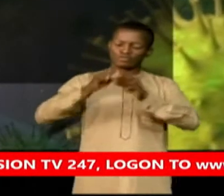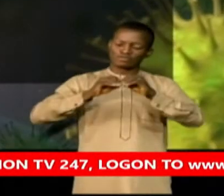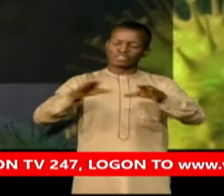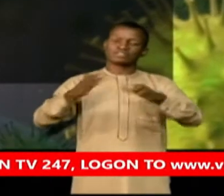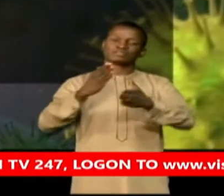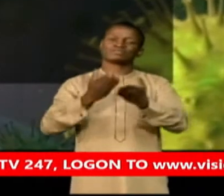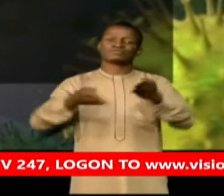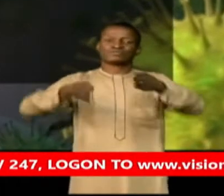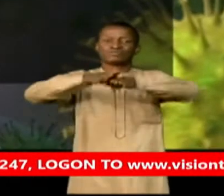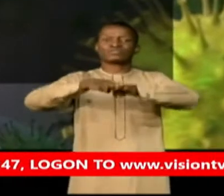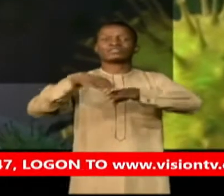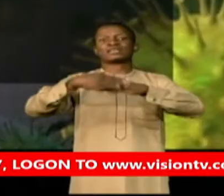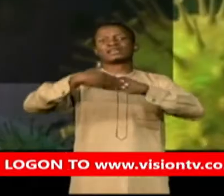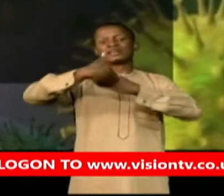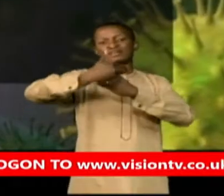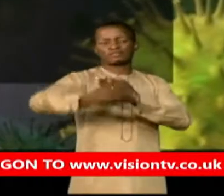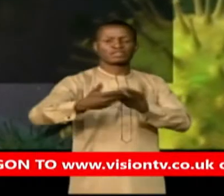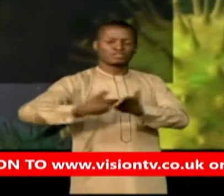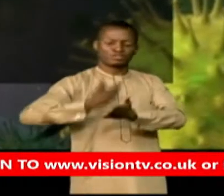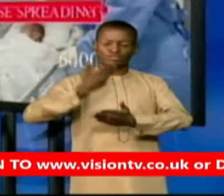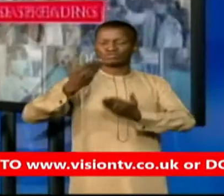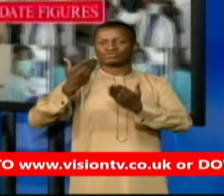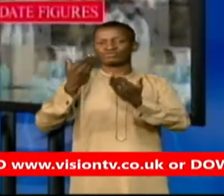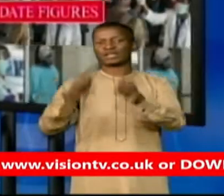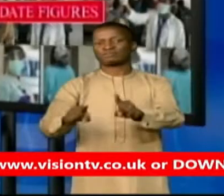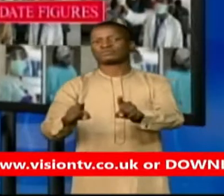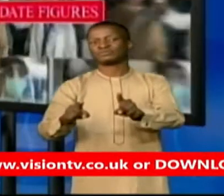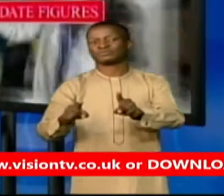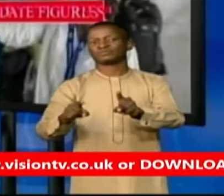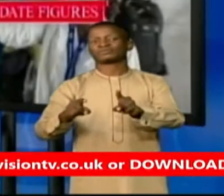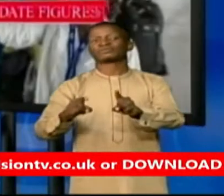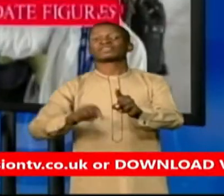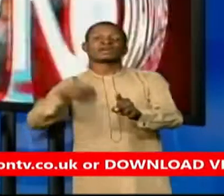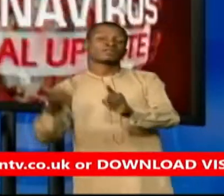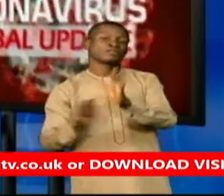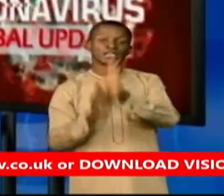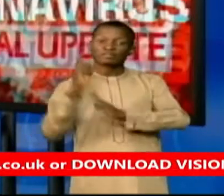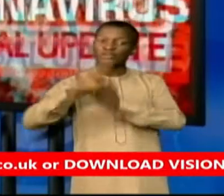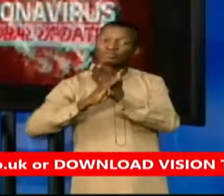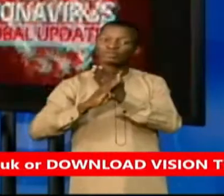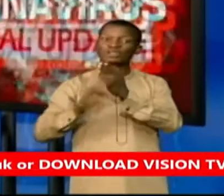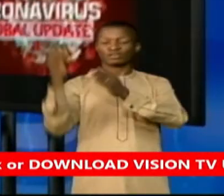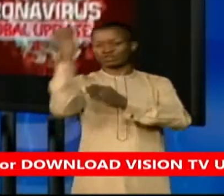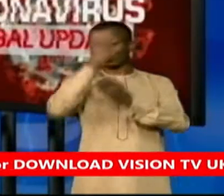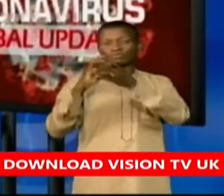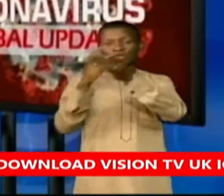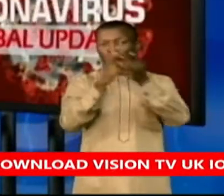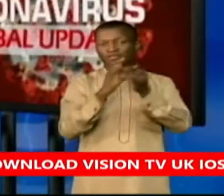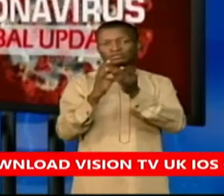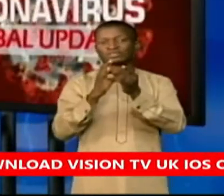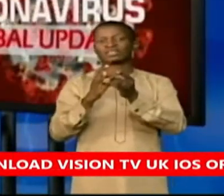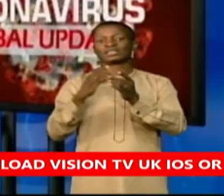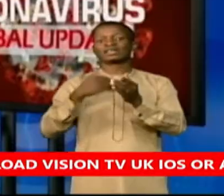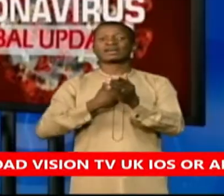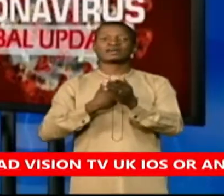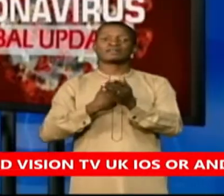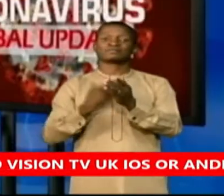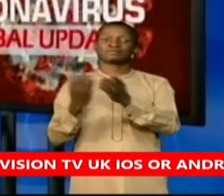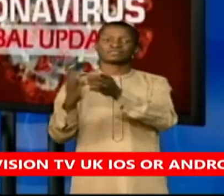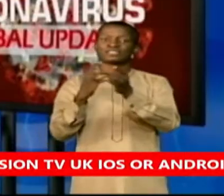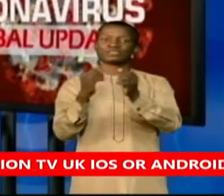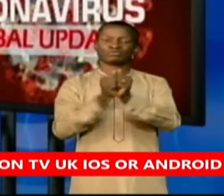restrictions after a cluster of new cases. In another development, the European Commission has reached a deal with